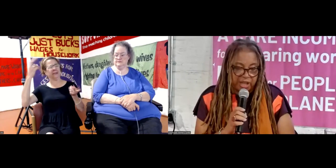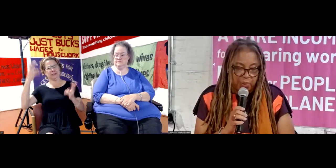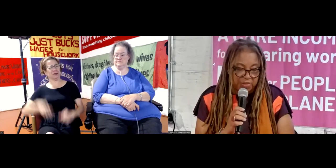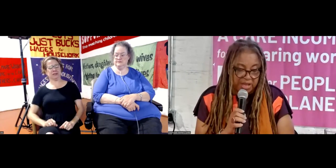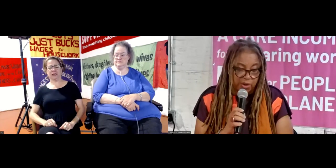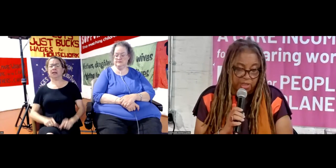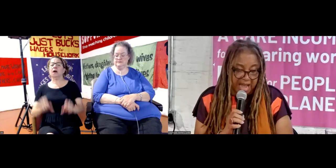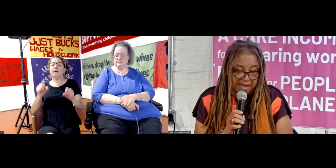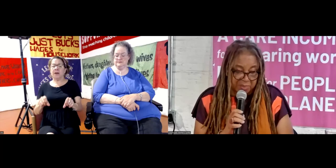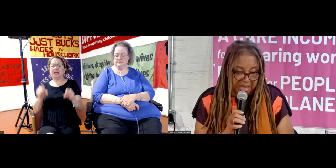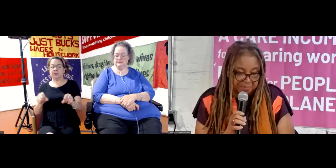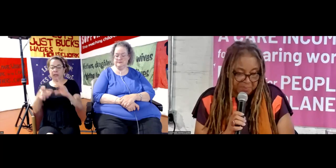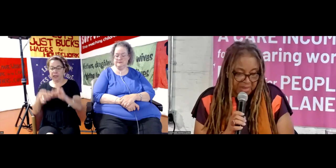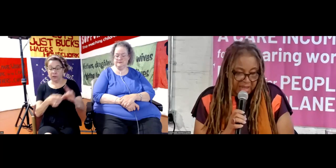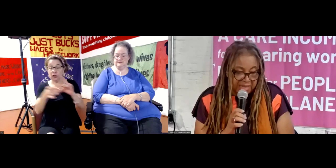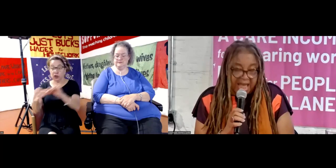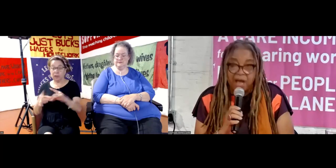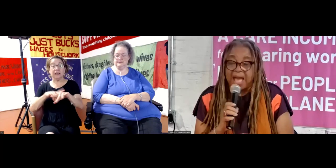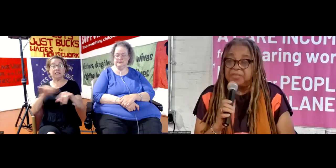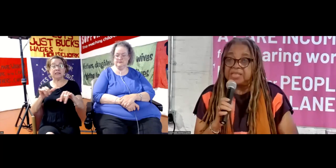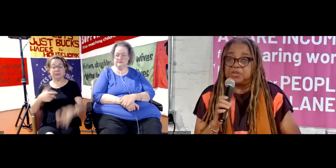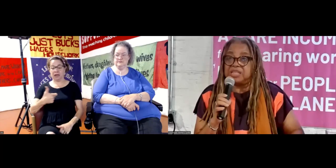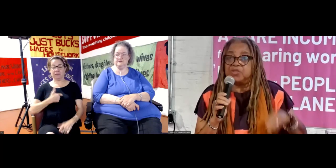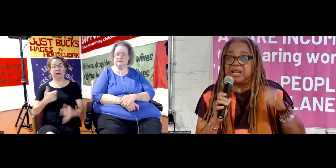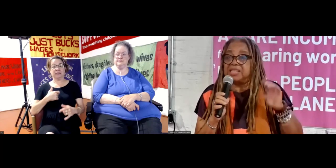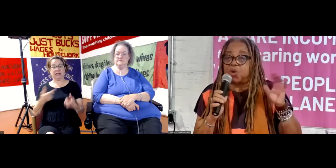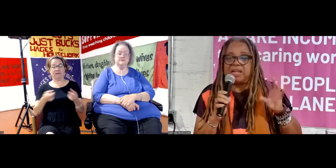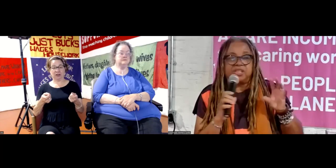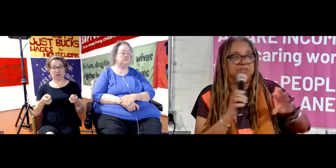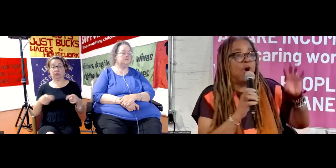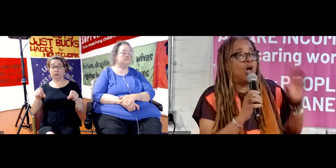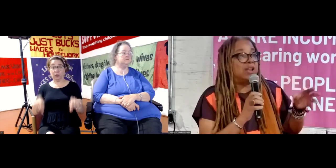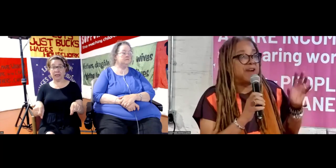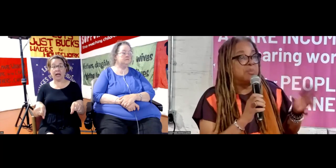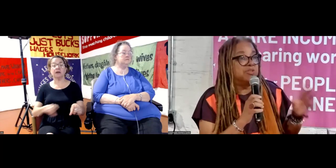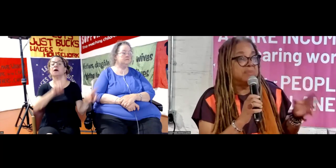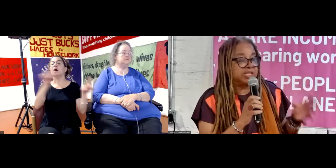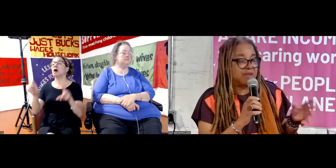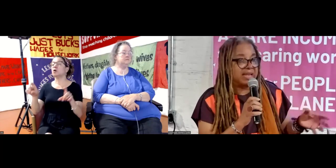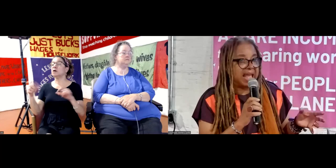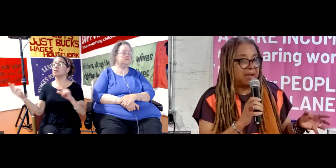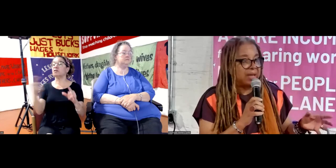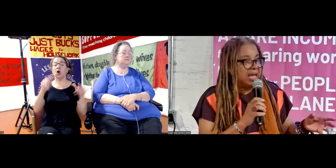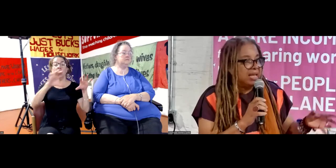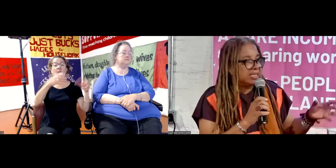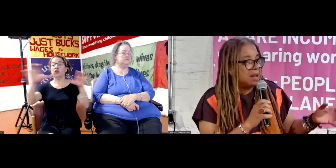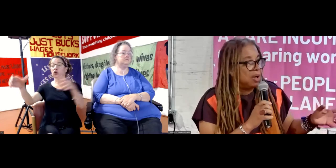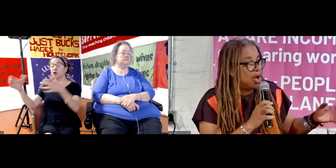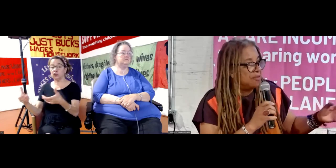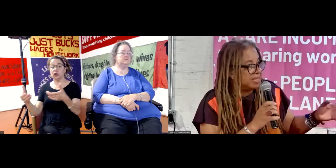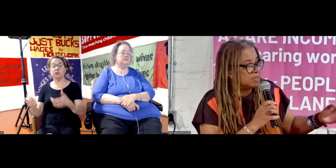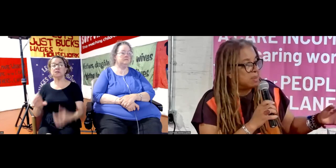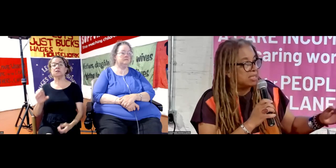unity within autonomy. Now, and this really is a question for all of our movements right now.